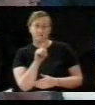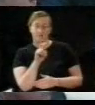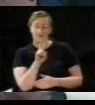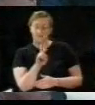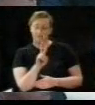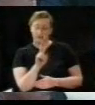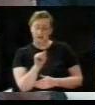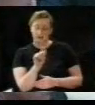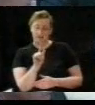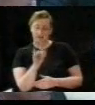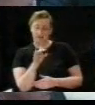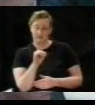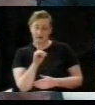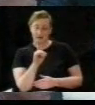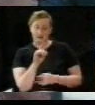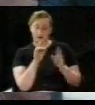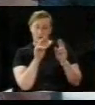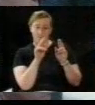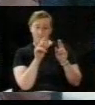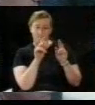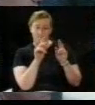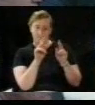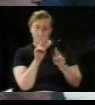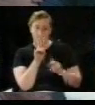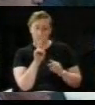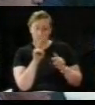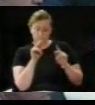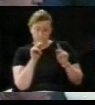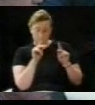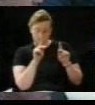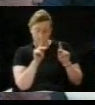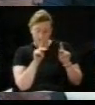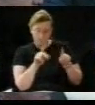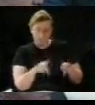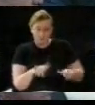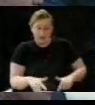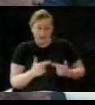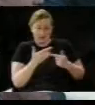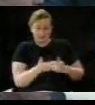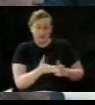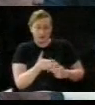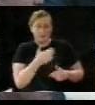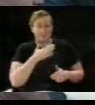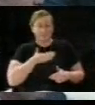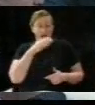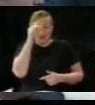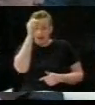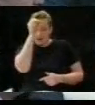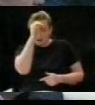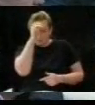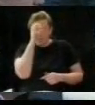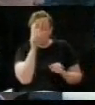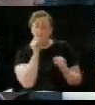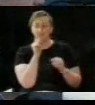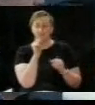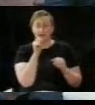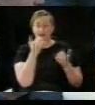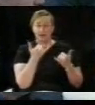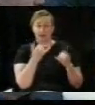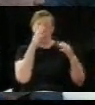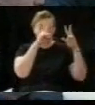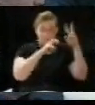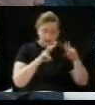address, certainly, at the very least. And in my opinion, based upon what I know, now an